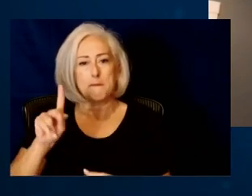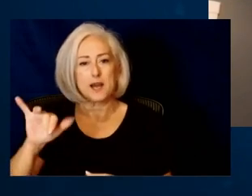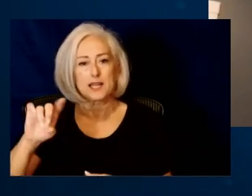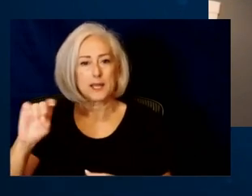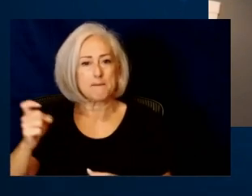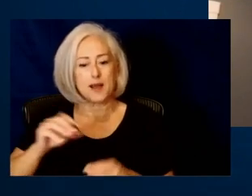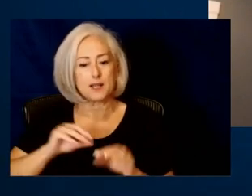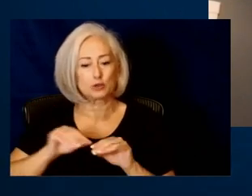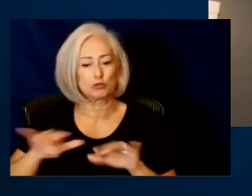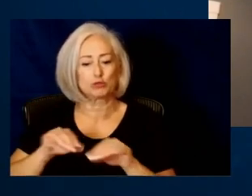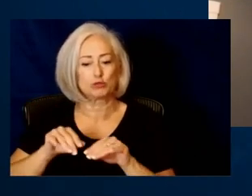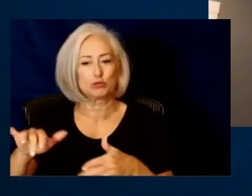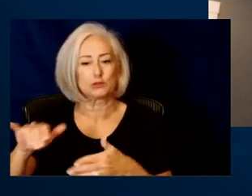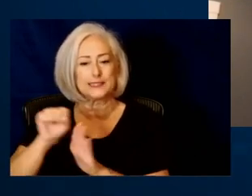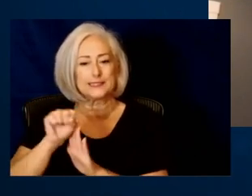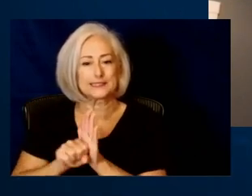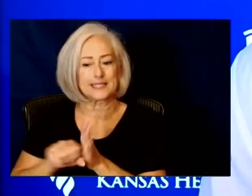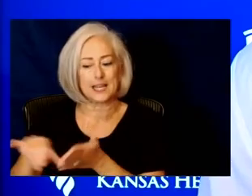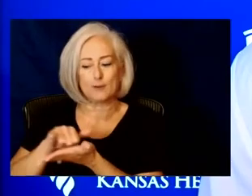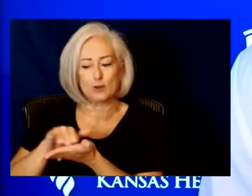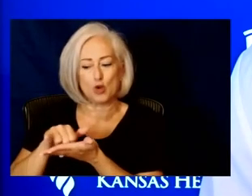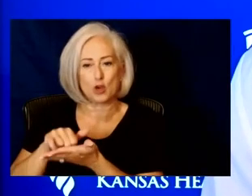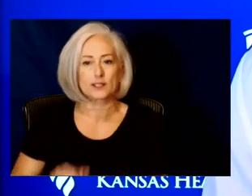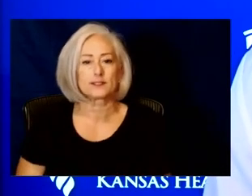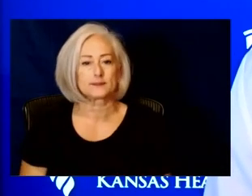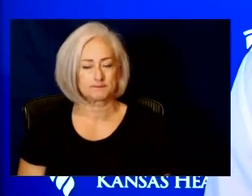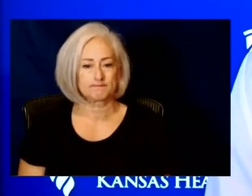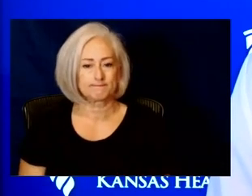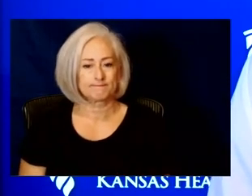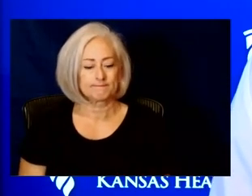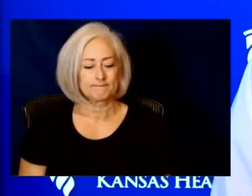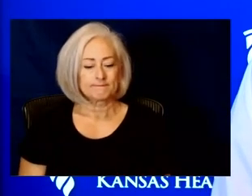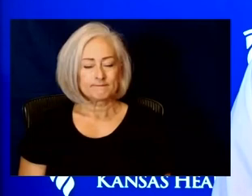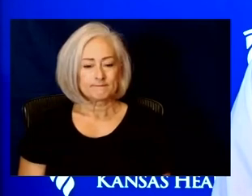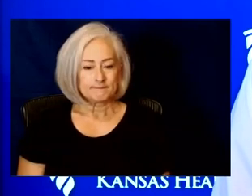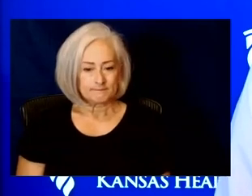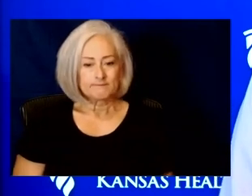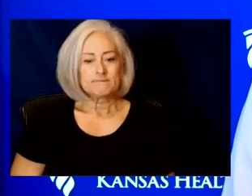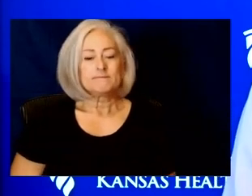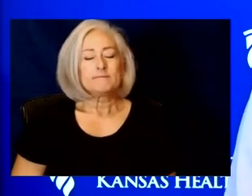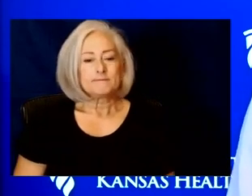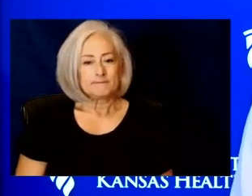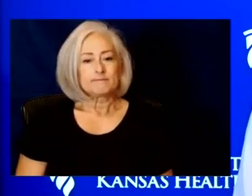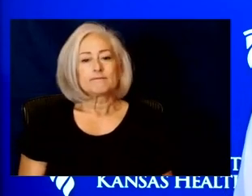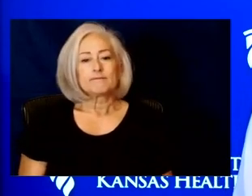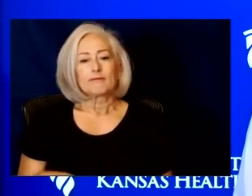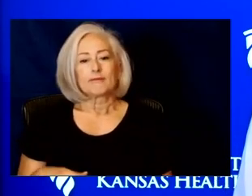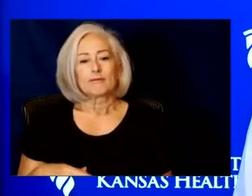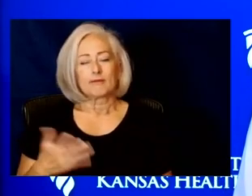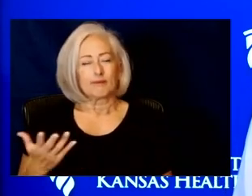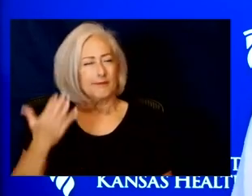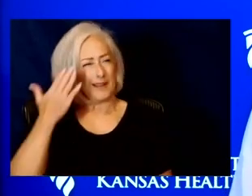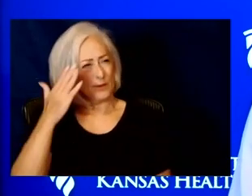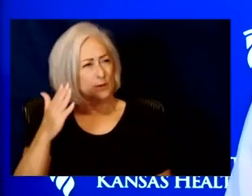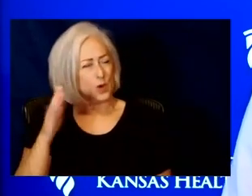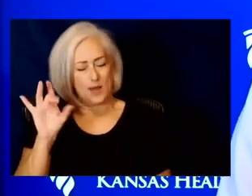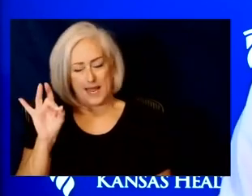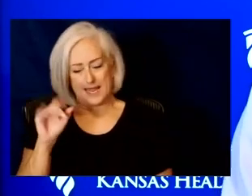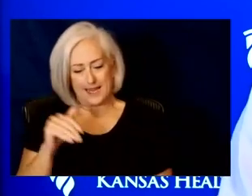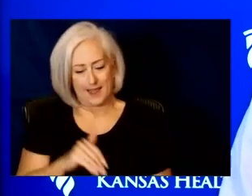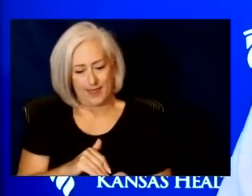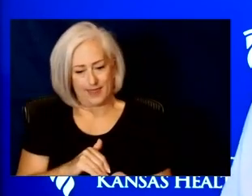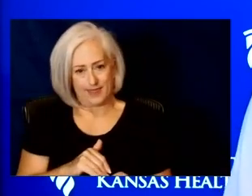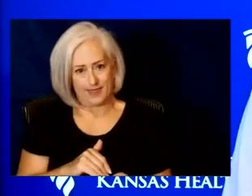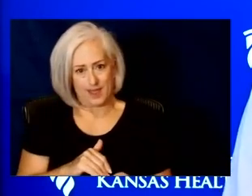York? Mm-hmm. Well, what I can tell you for sure is that of the, I don't know, is it 8,000 now or so cases in